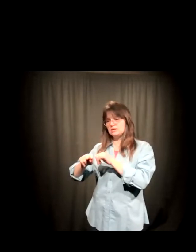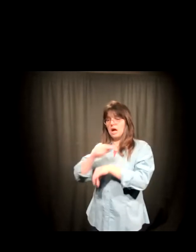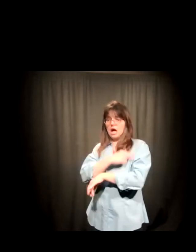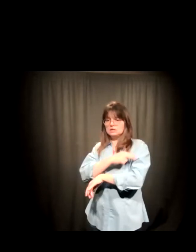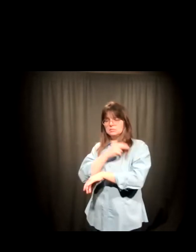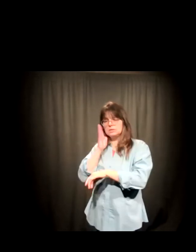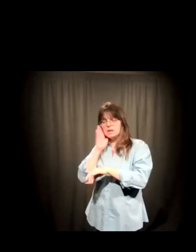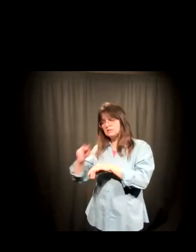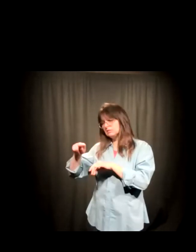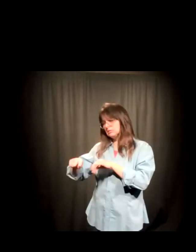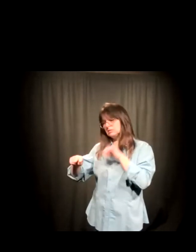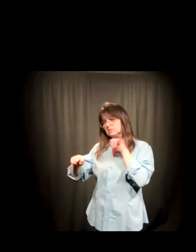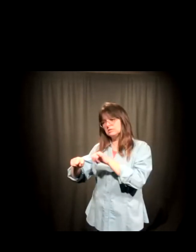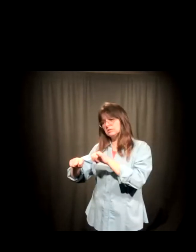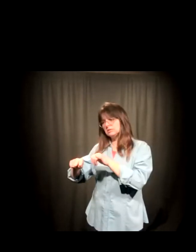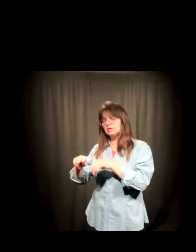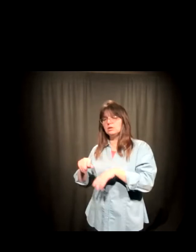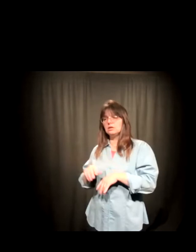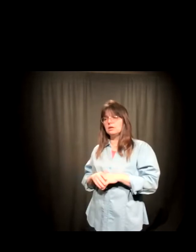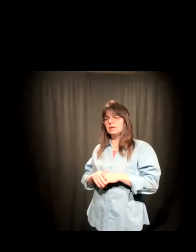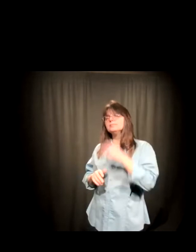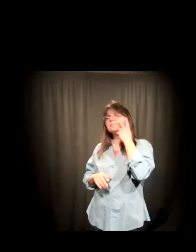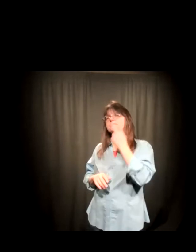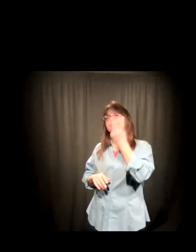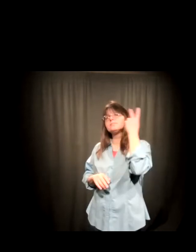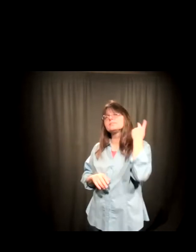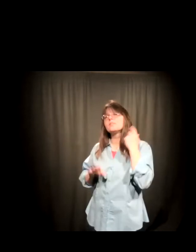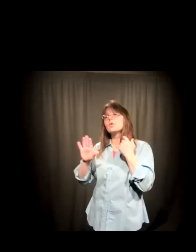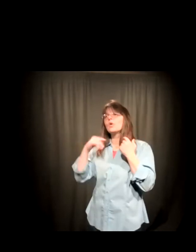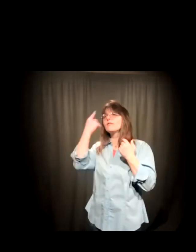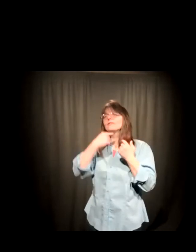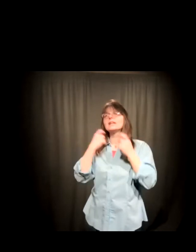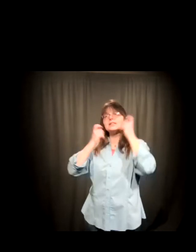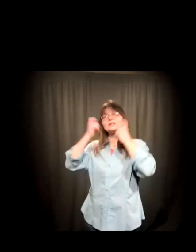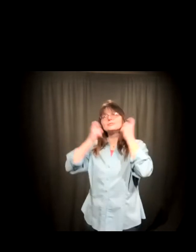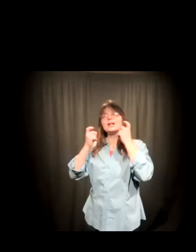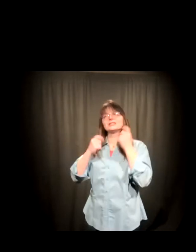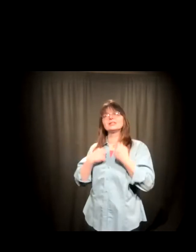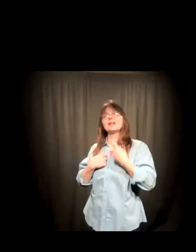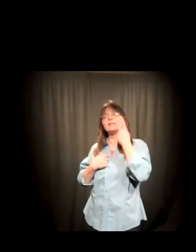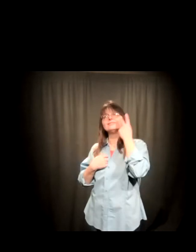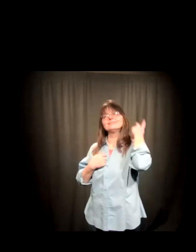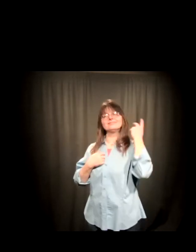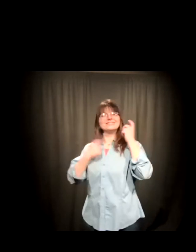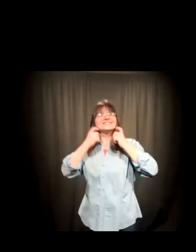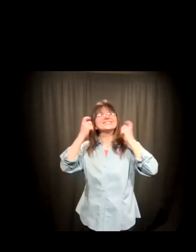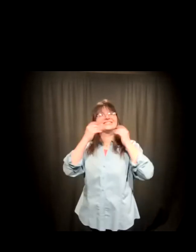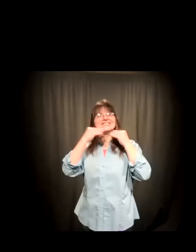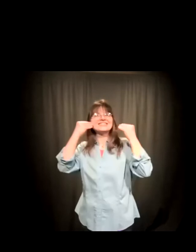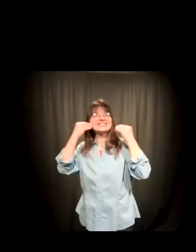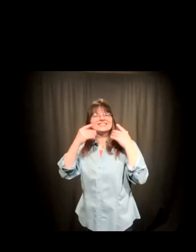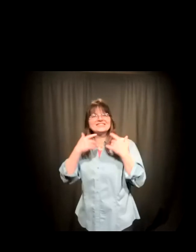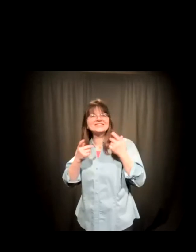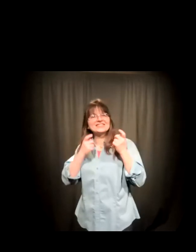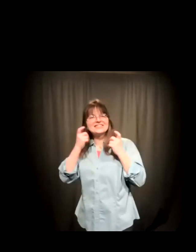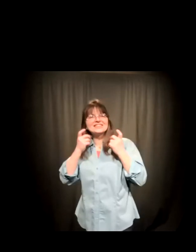Her usual facial expressions, eyes sharp, mouth firm, was now resigned, tired. Her head lay